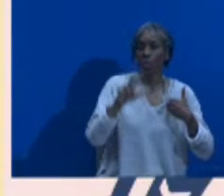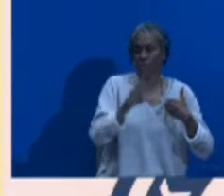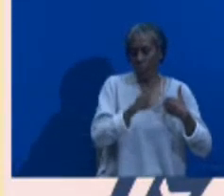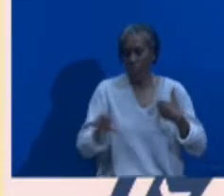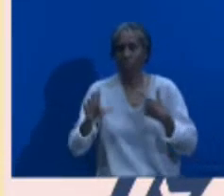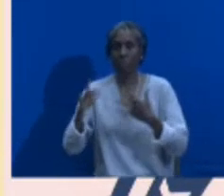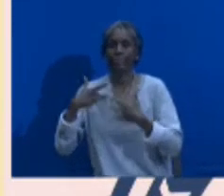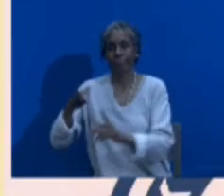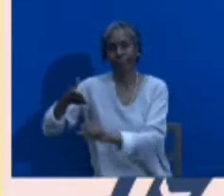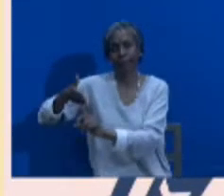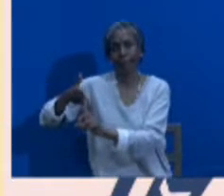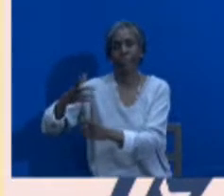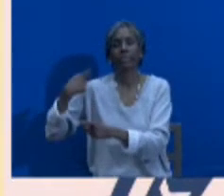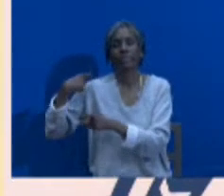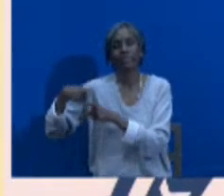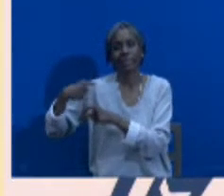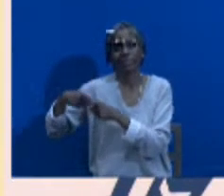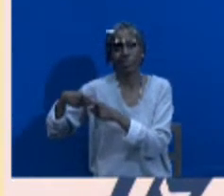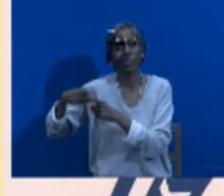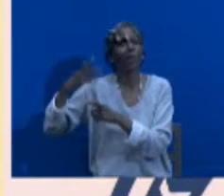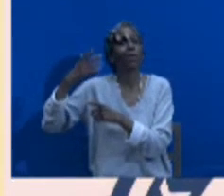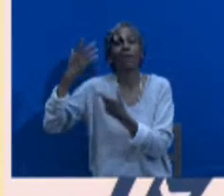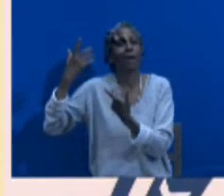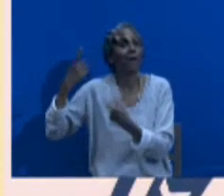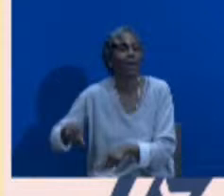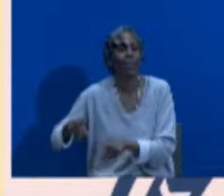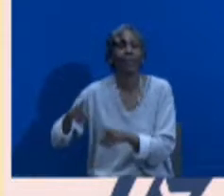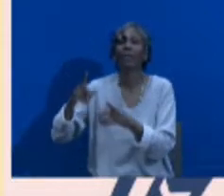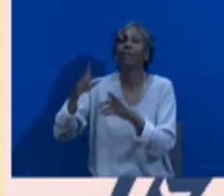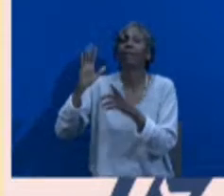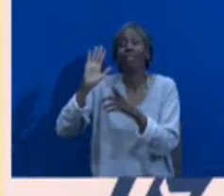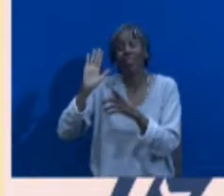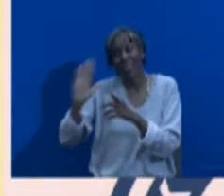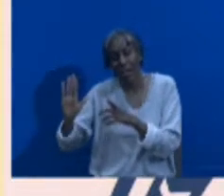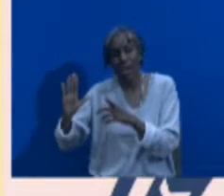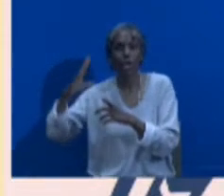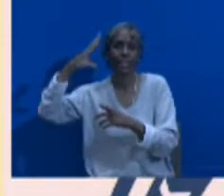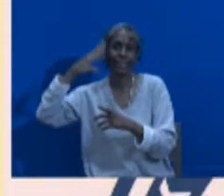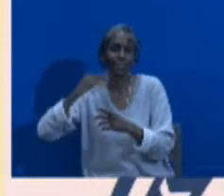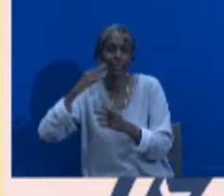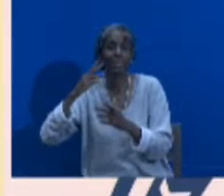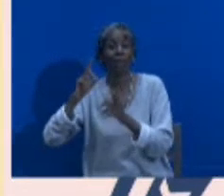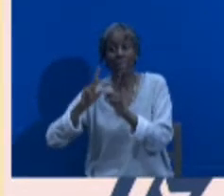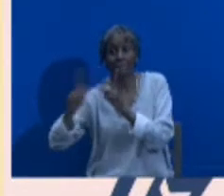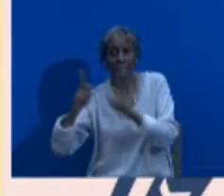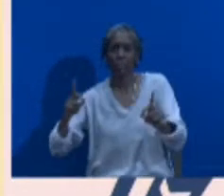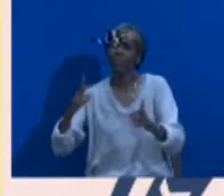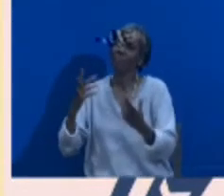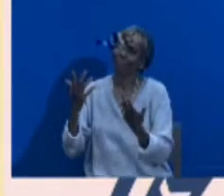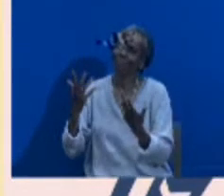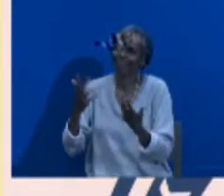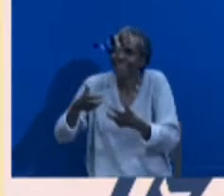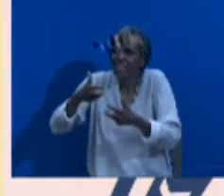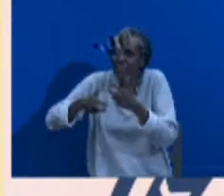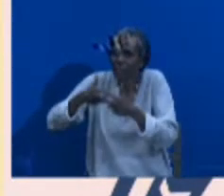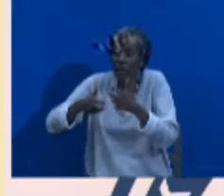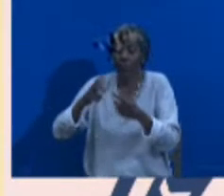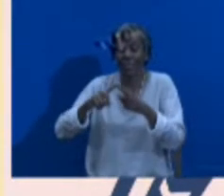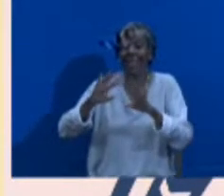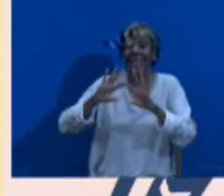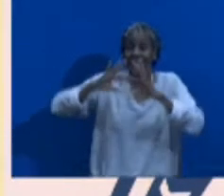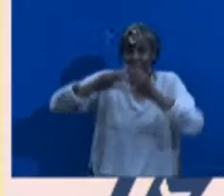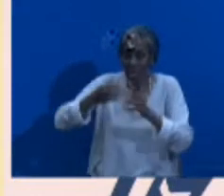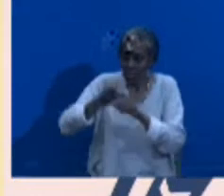essential jobs that they do that restrict their ability to social distance, we've also seen some household spread in large